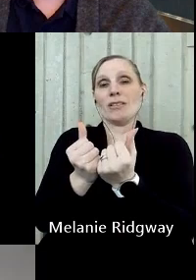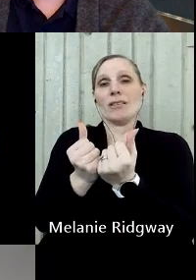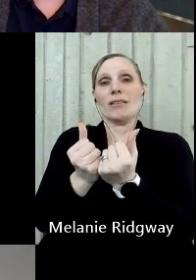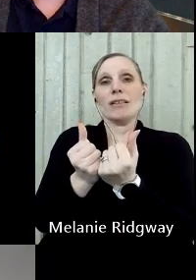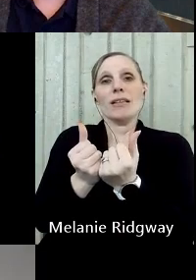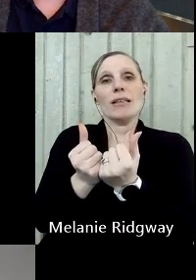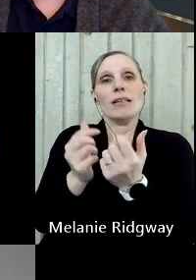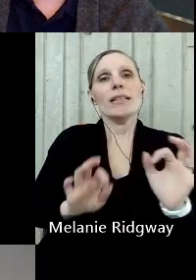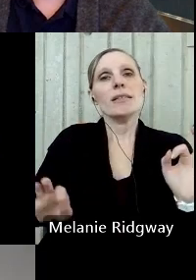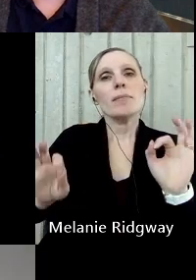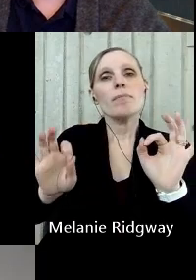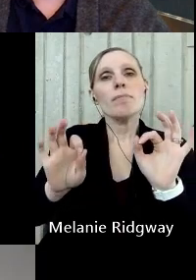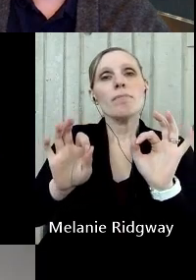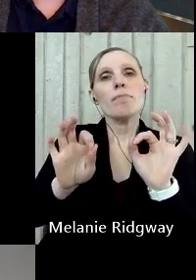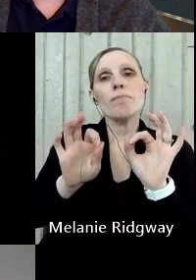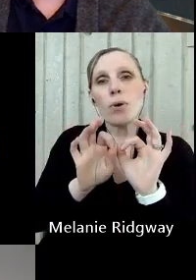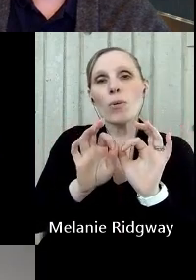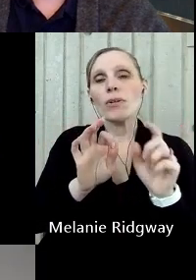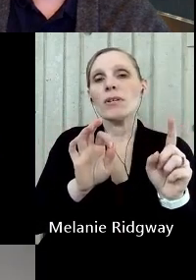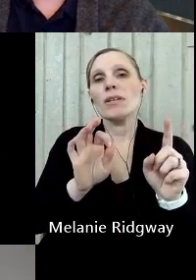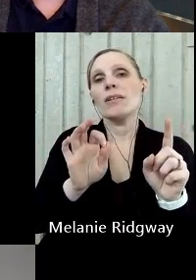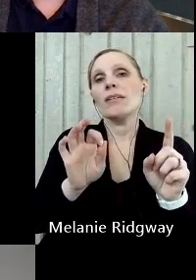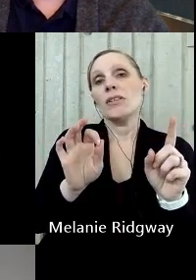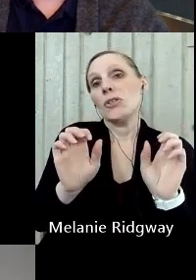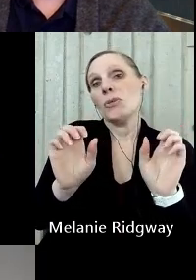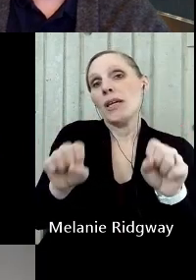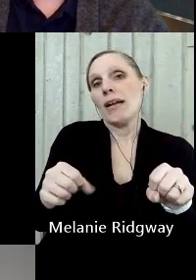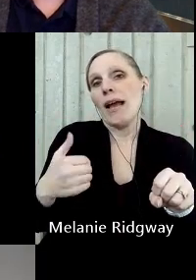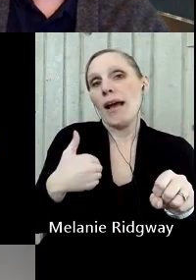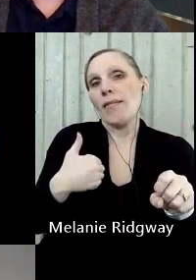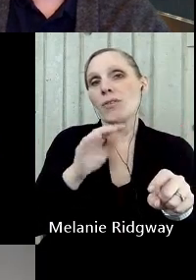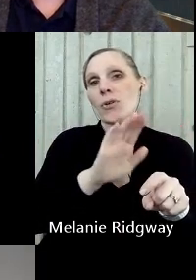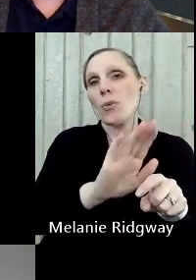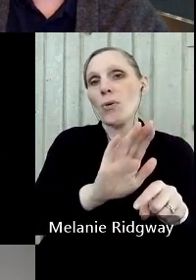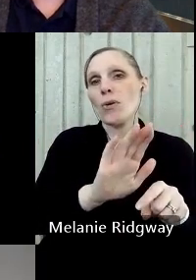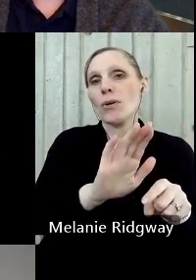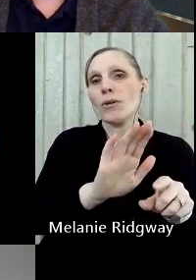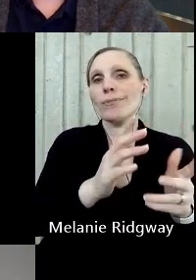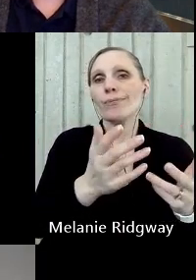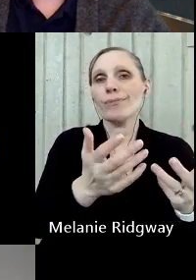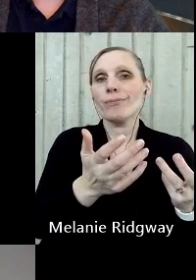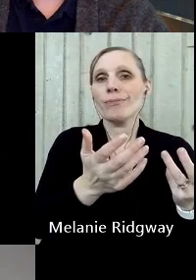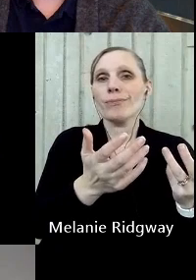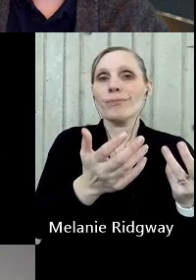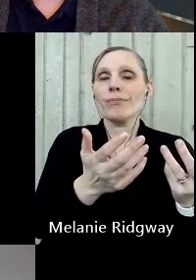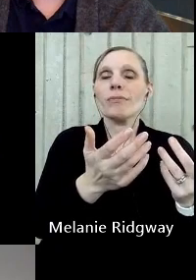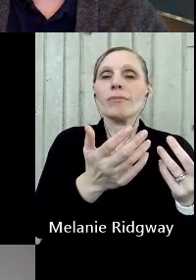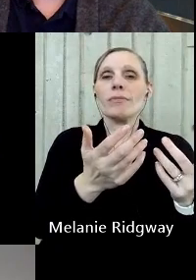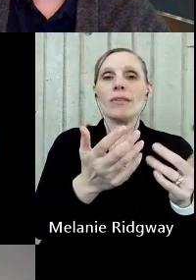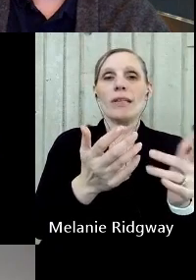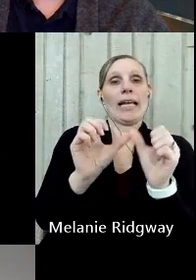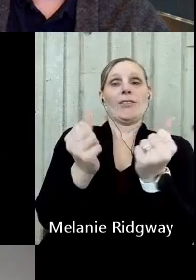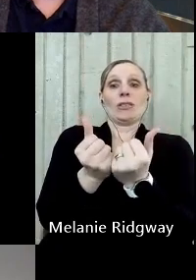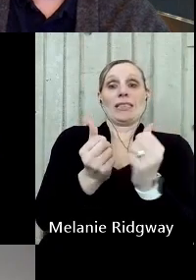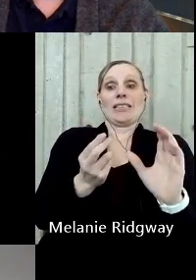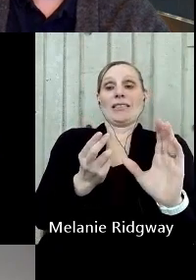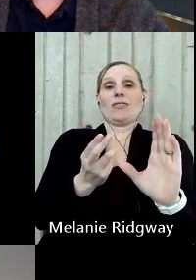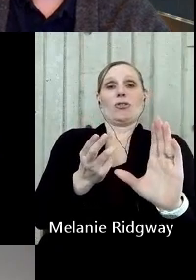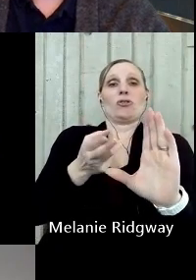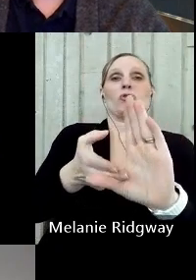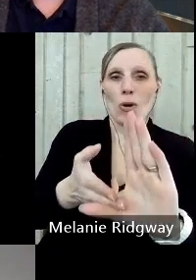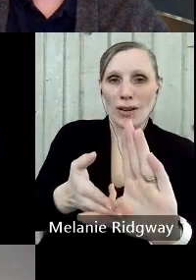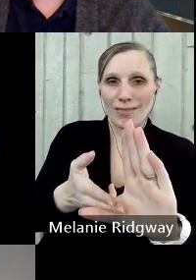employment professional with you, in the sense that they're the ones that have built that